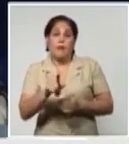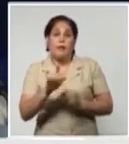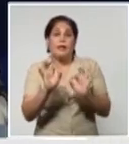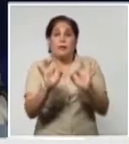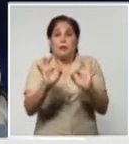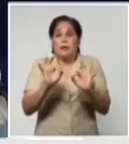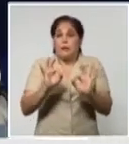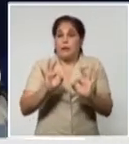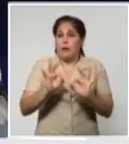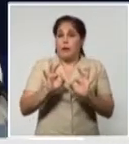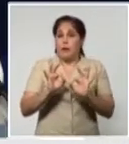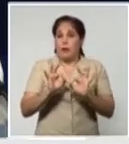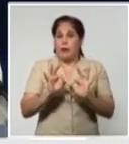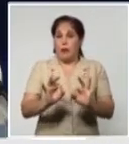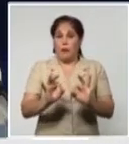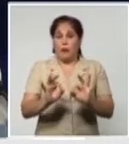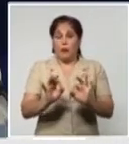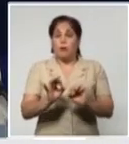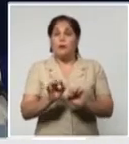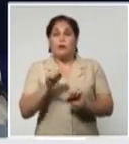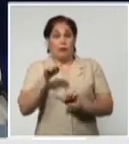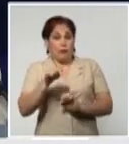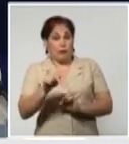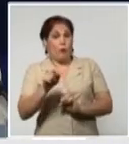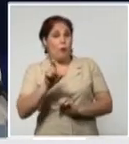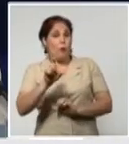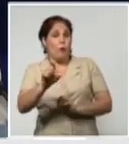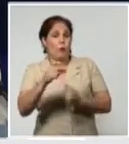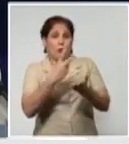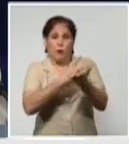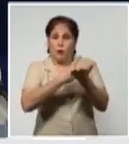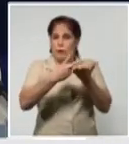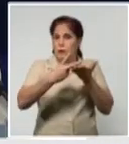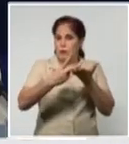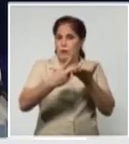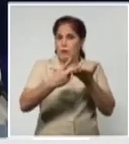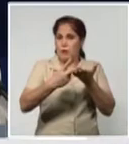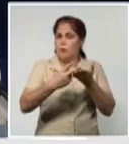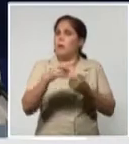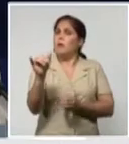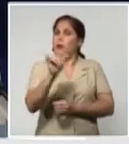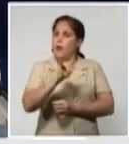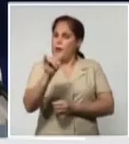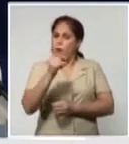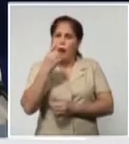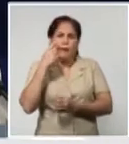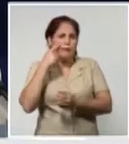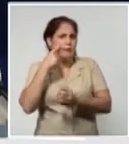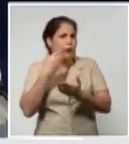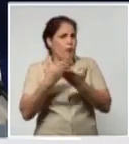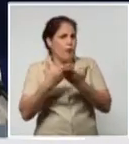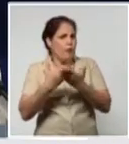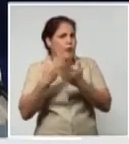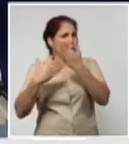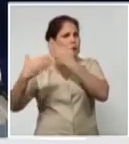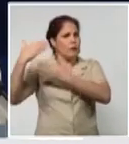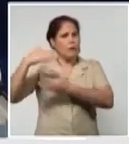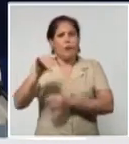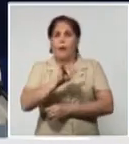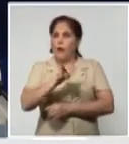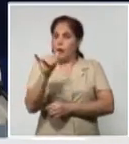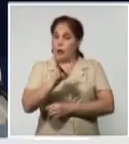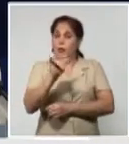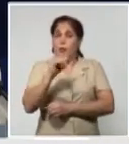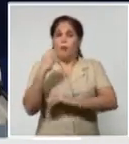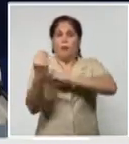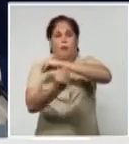asymptomatic at the moment of the diagnosis. And in terms of what's been going on over the last 50 days, and we have seen this on